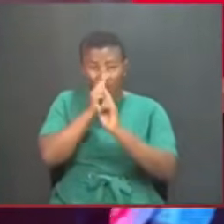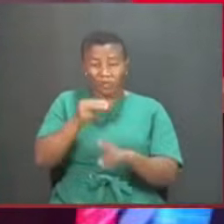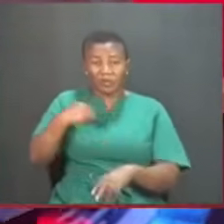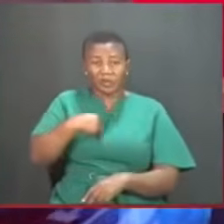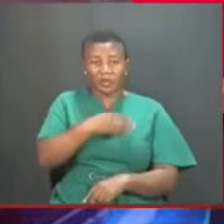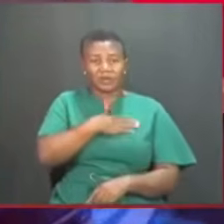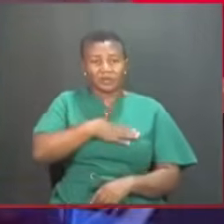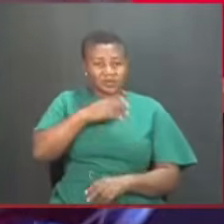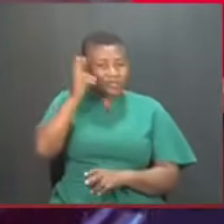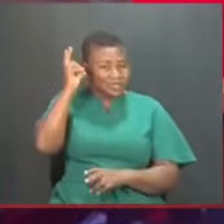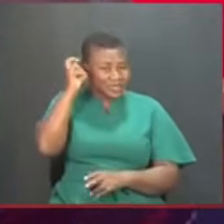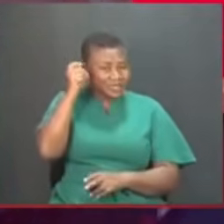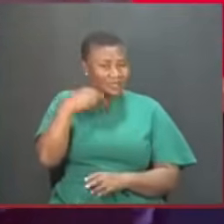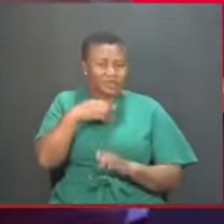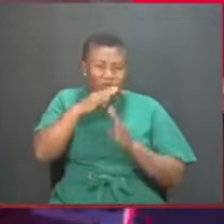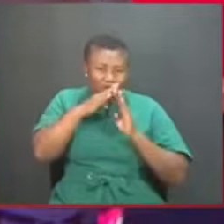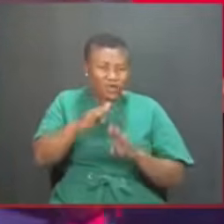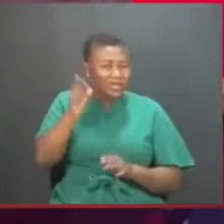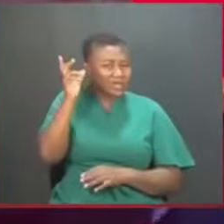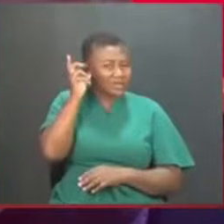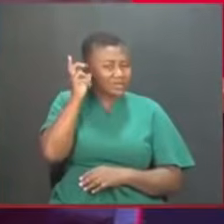Yes, please.